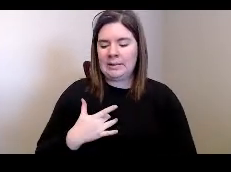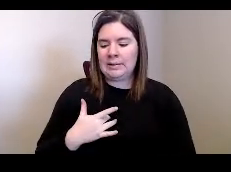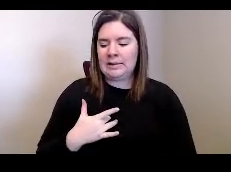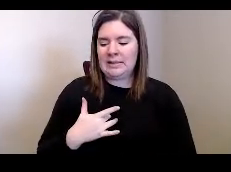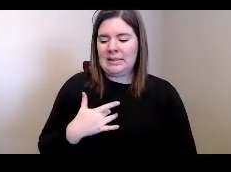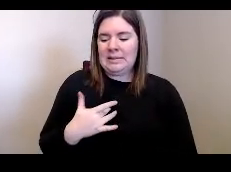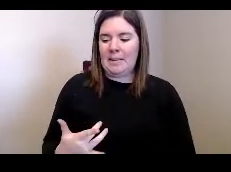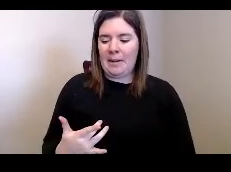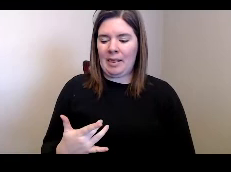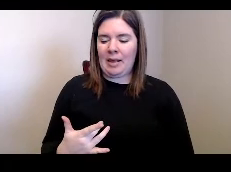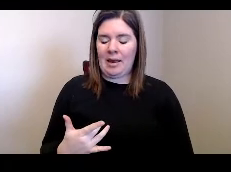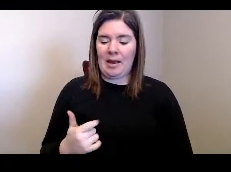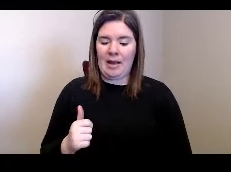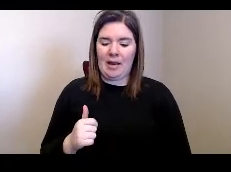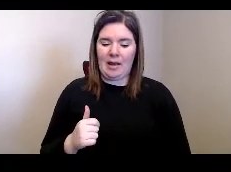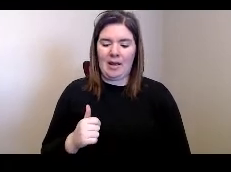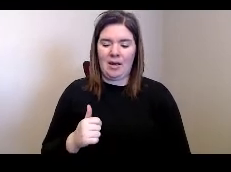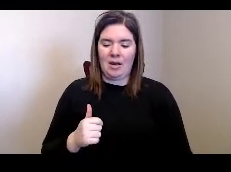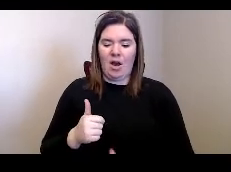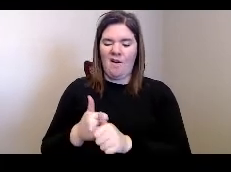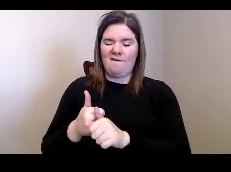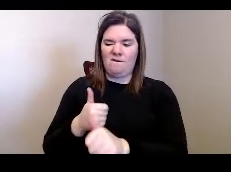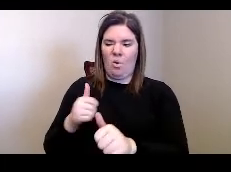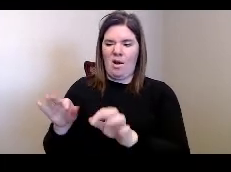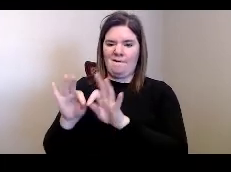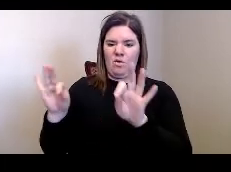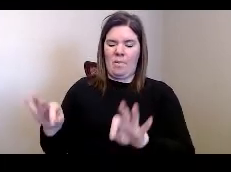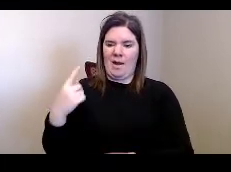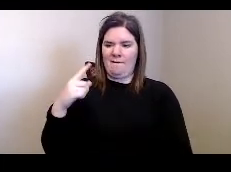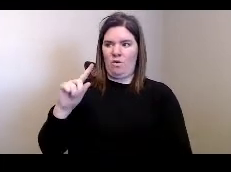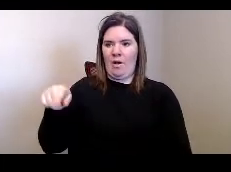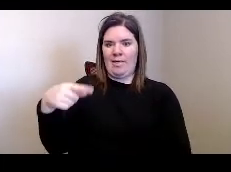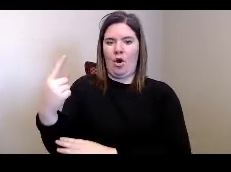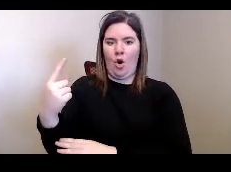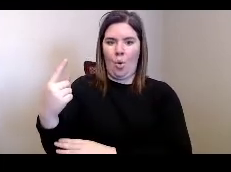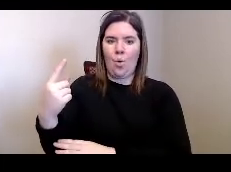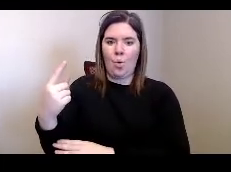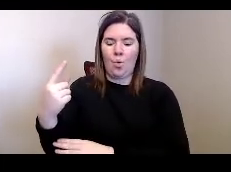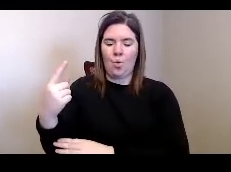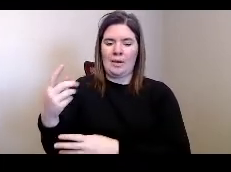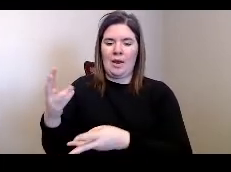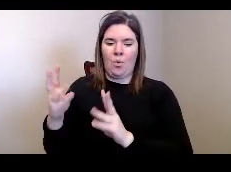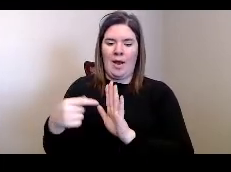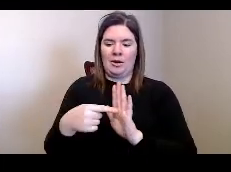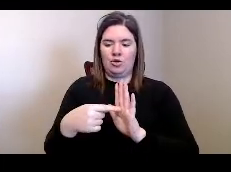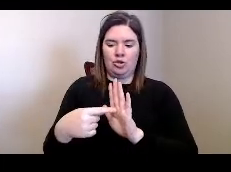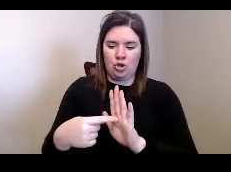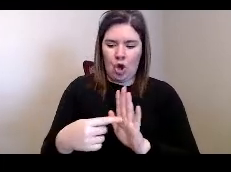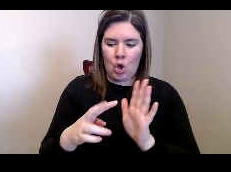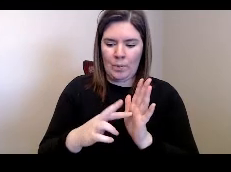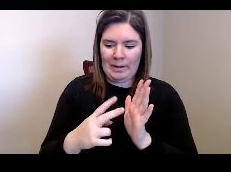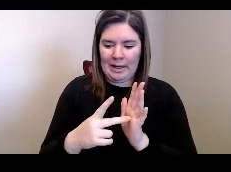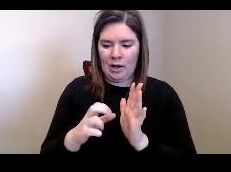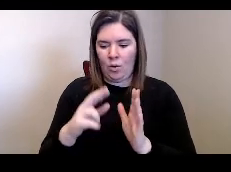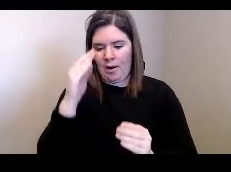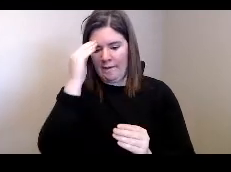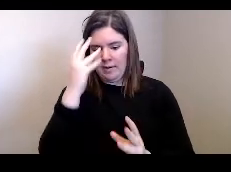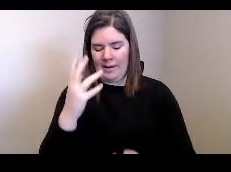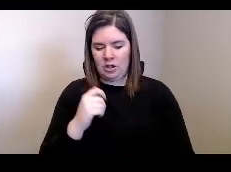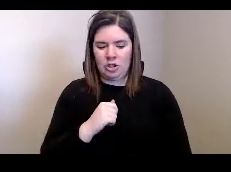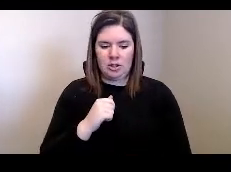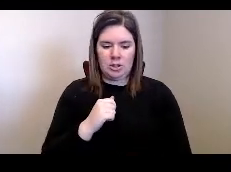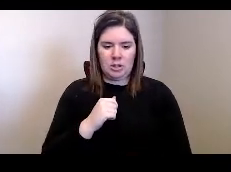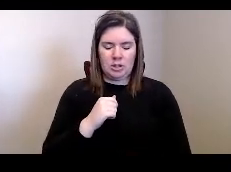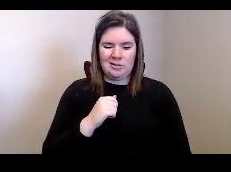avoiding formatting as the sole purpose or the sole way of conveying meaning or conveying information is not a particularly